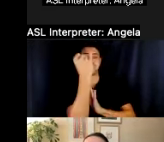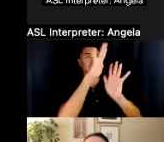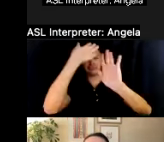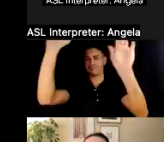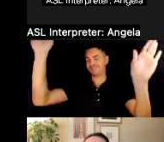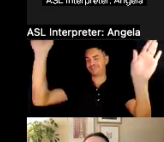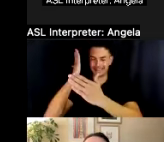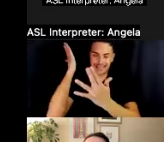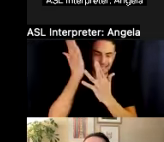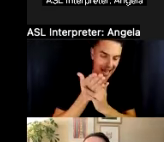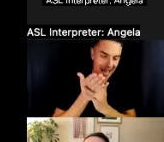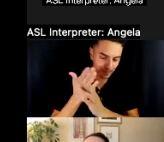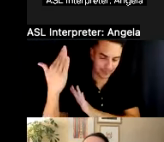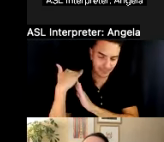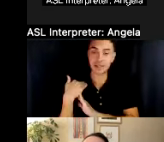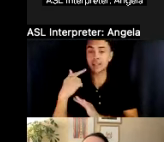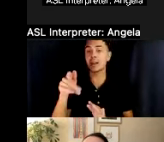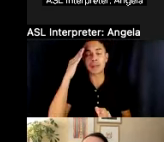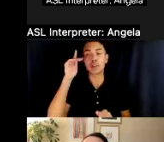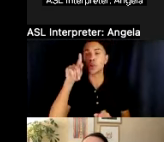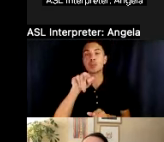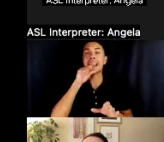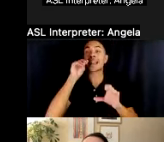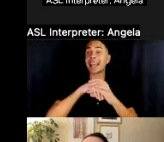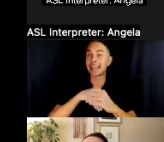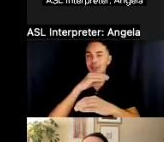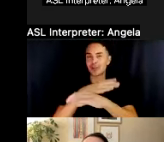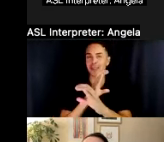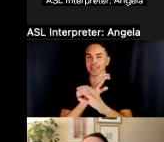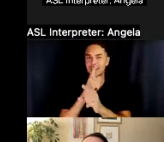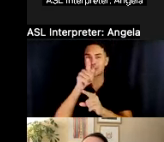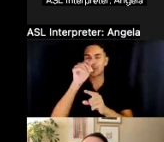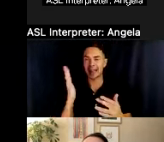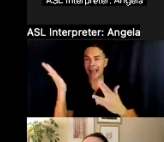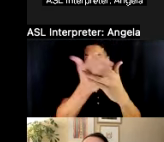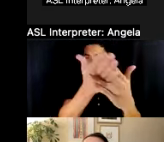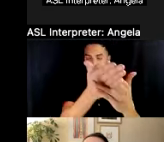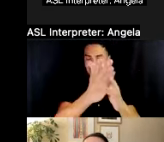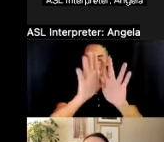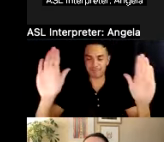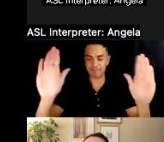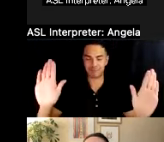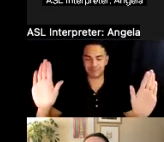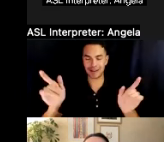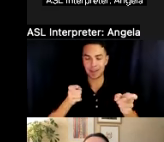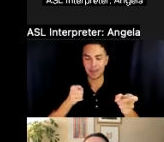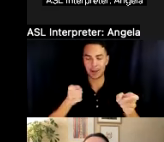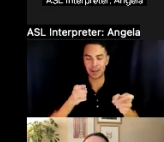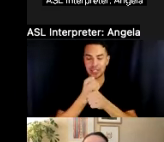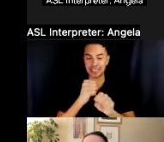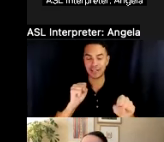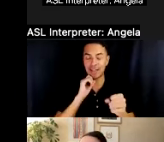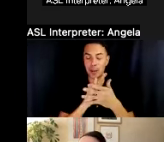we don't have to be in the crisis, but we can help to manage and to make sure that safety is still a